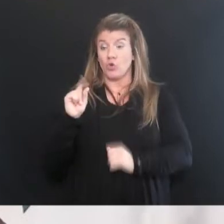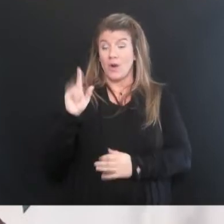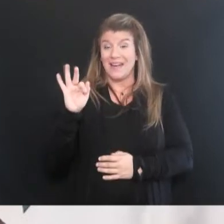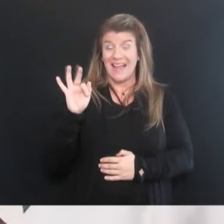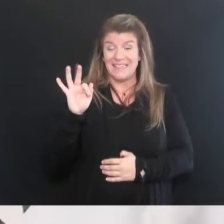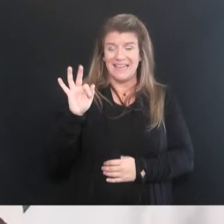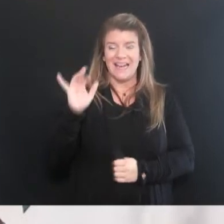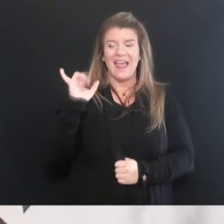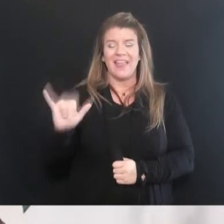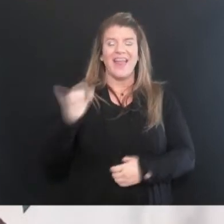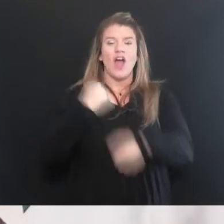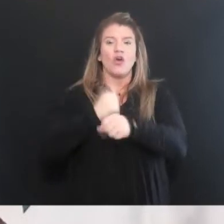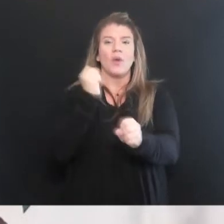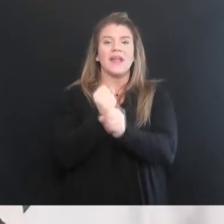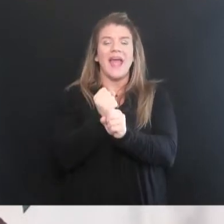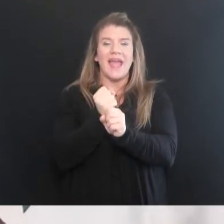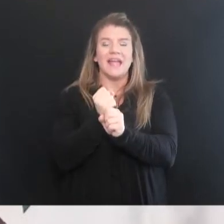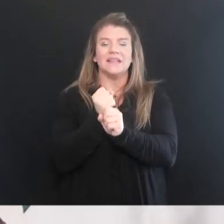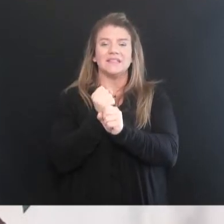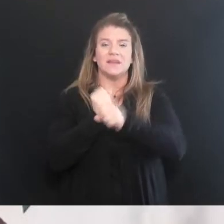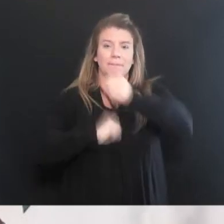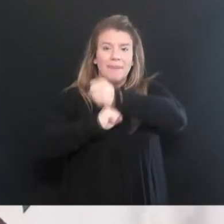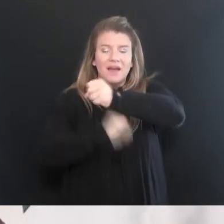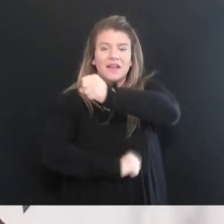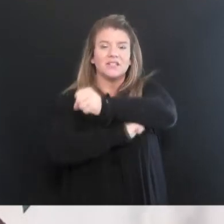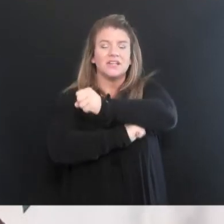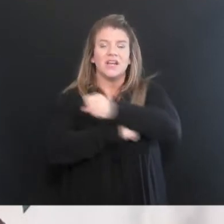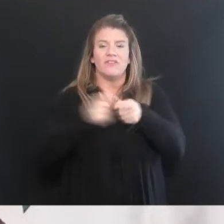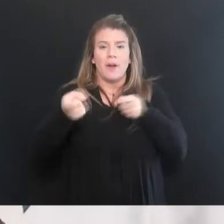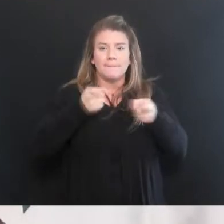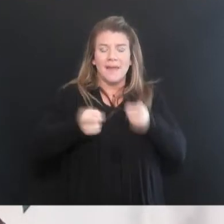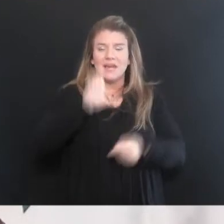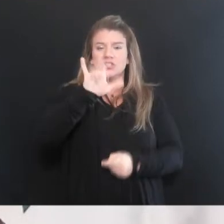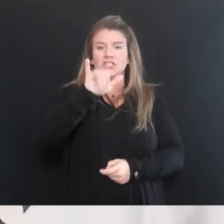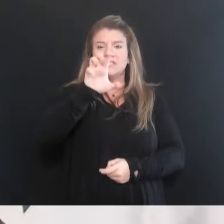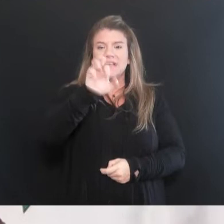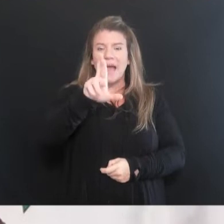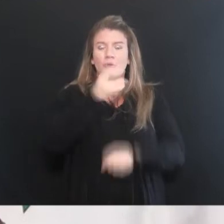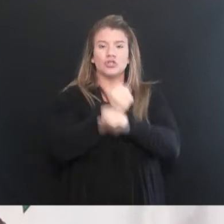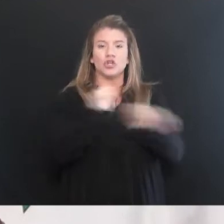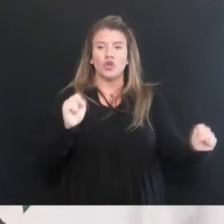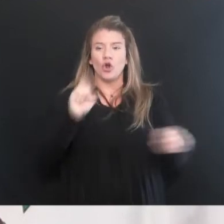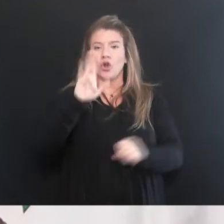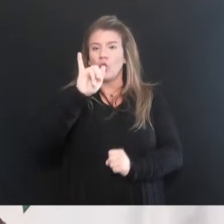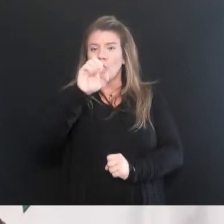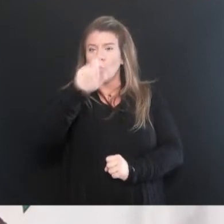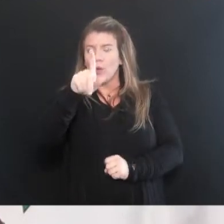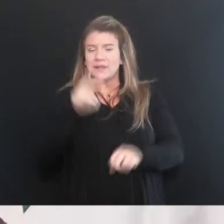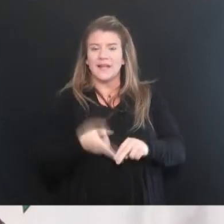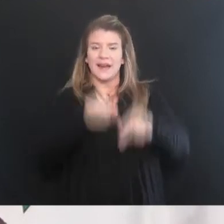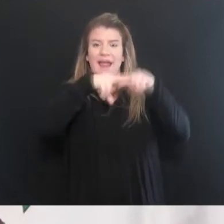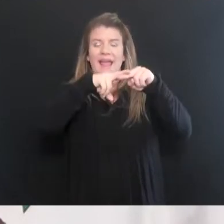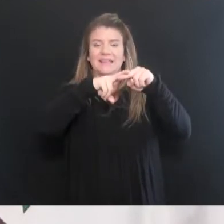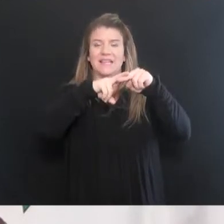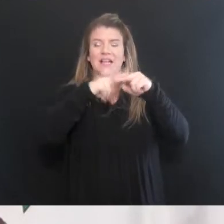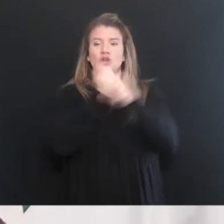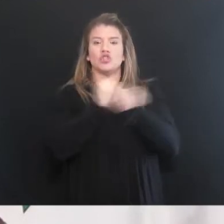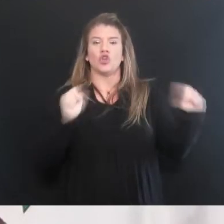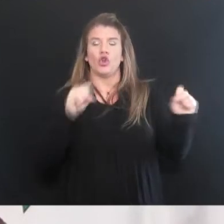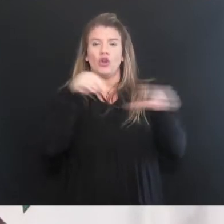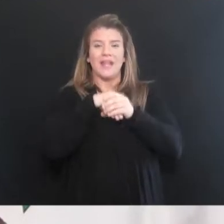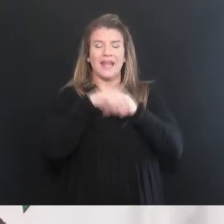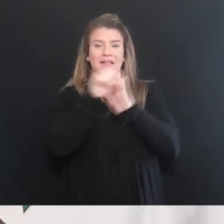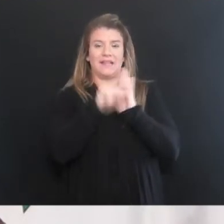which creates the framework for managing cybersecurity risk and enhancing cybersecurity in our